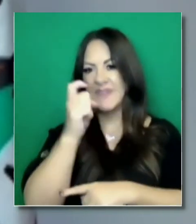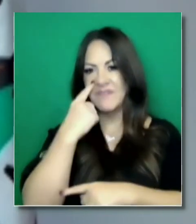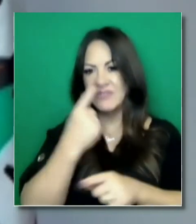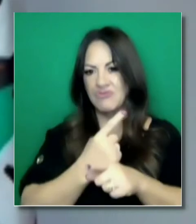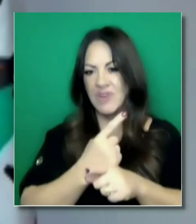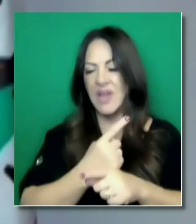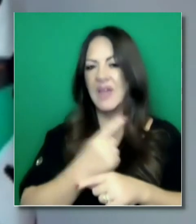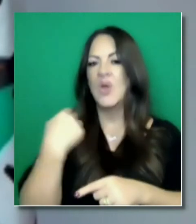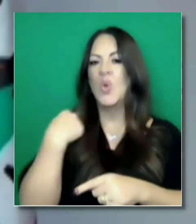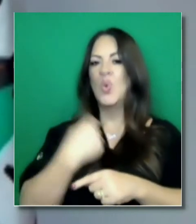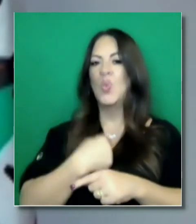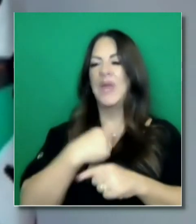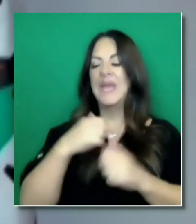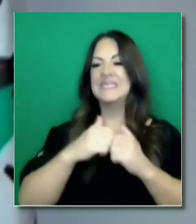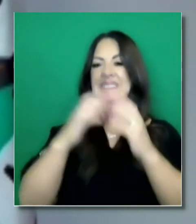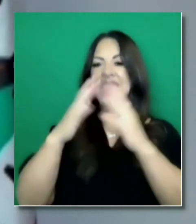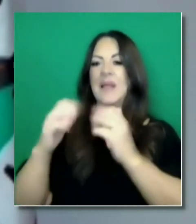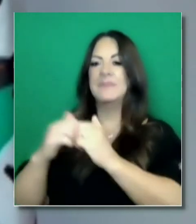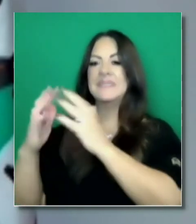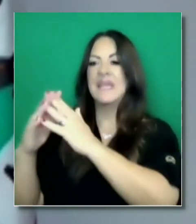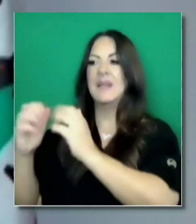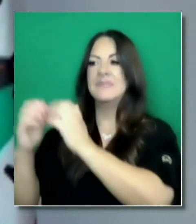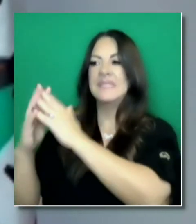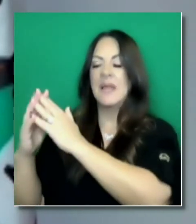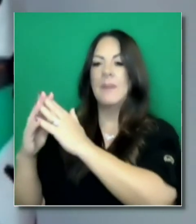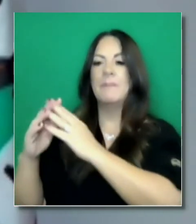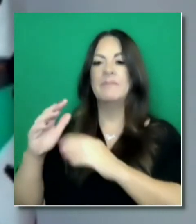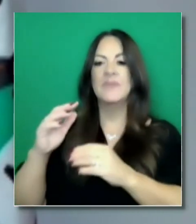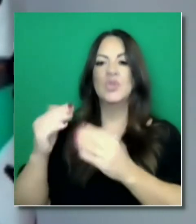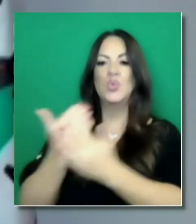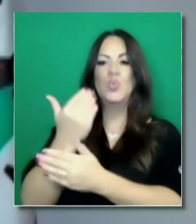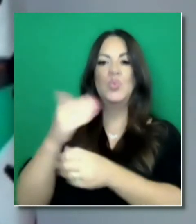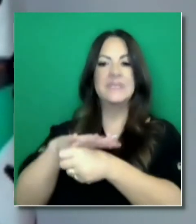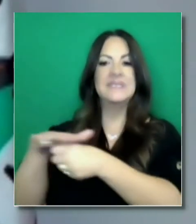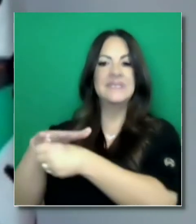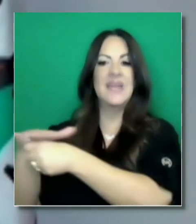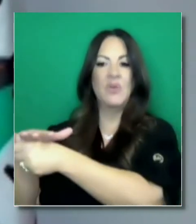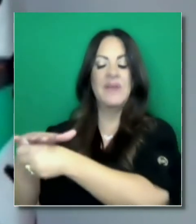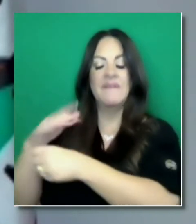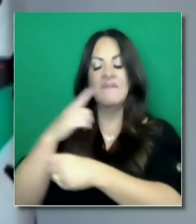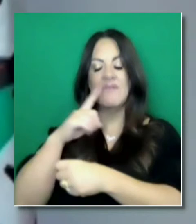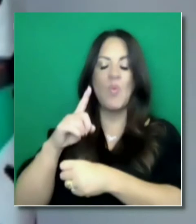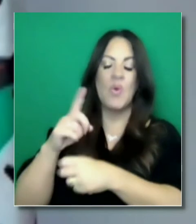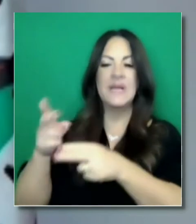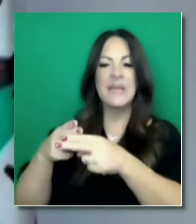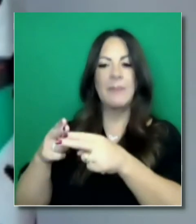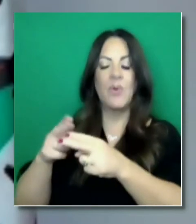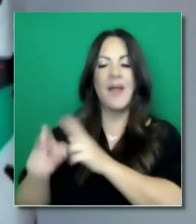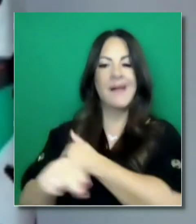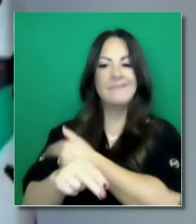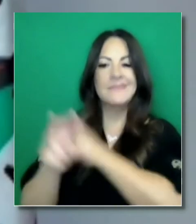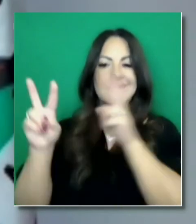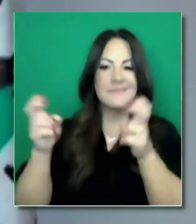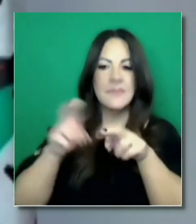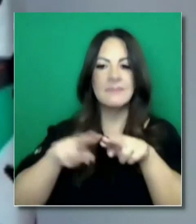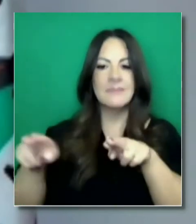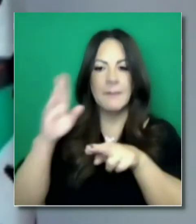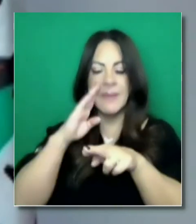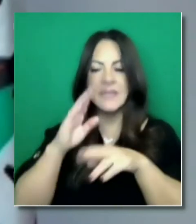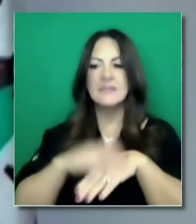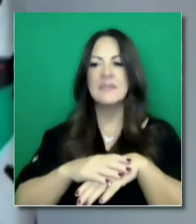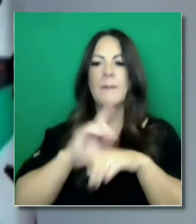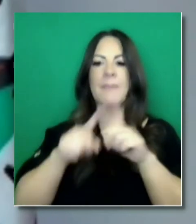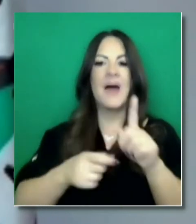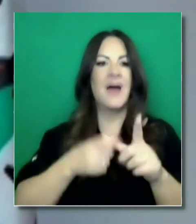response. But more than that is identifying staff, working with hospitals across impacted regions to make sure that they